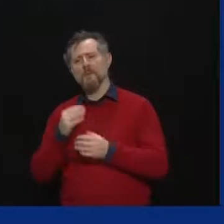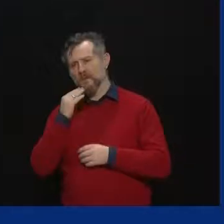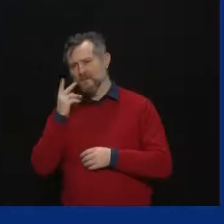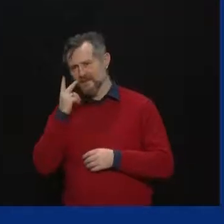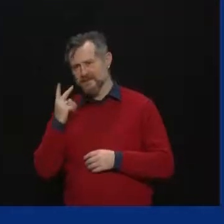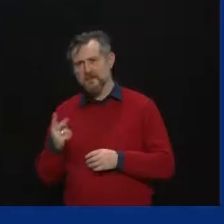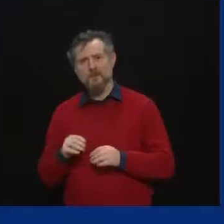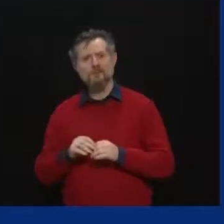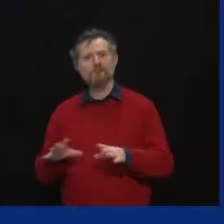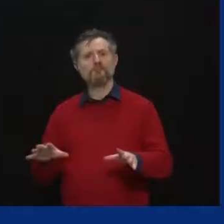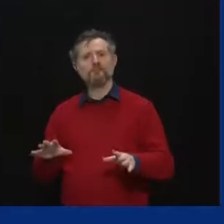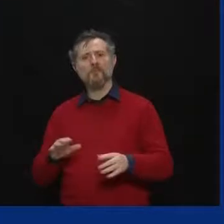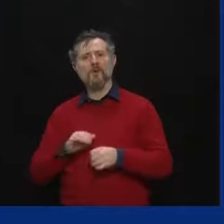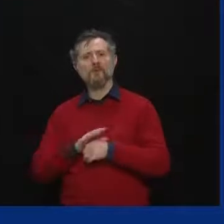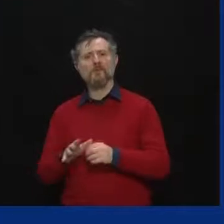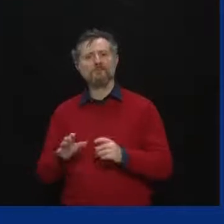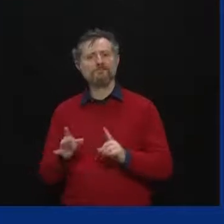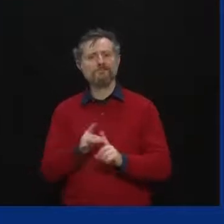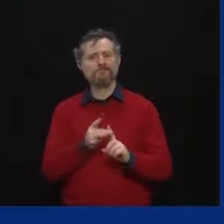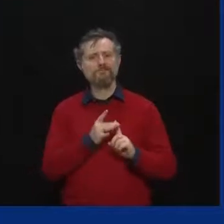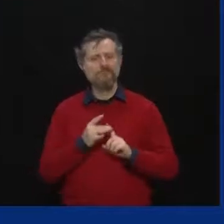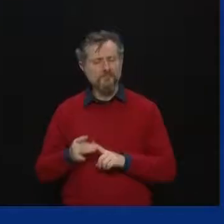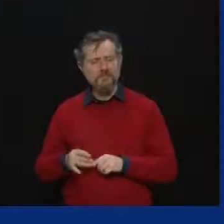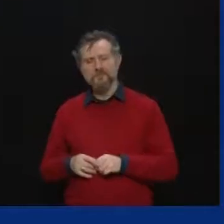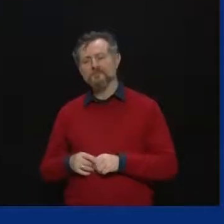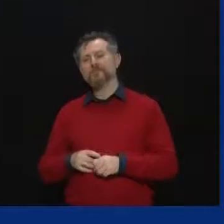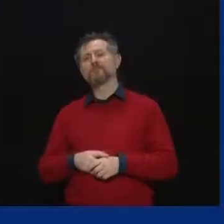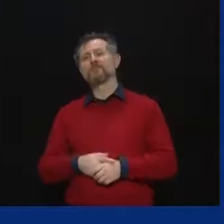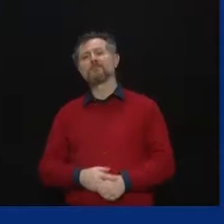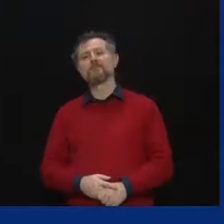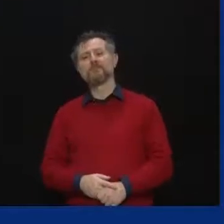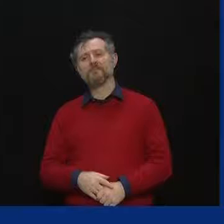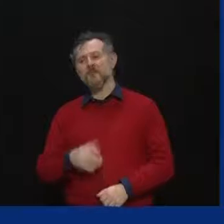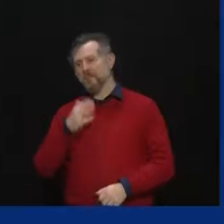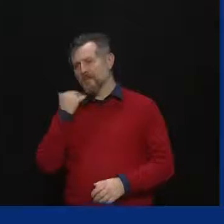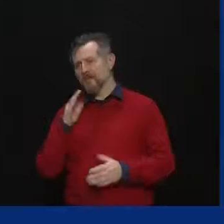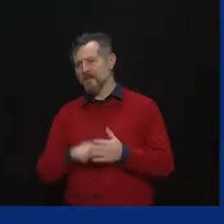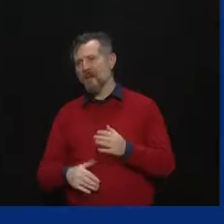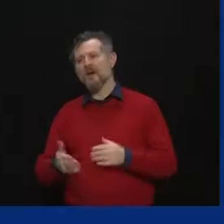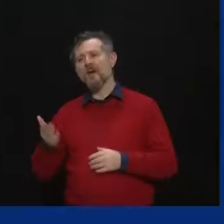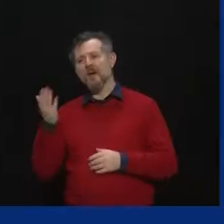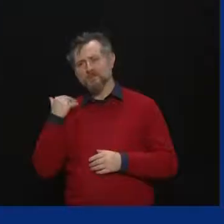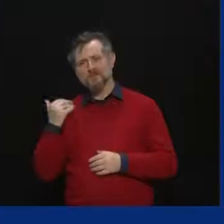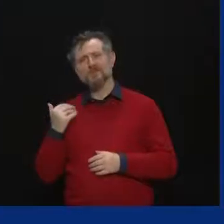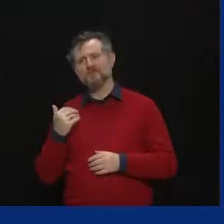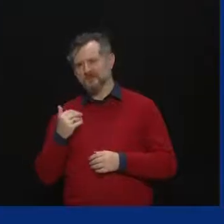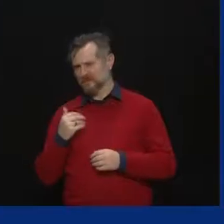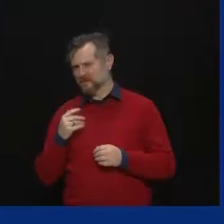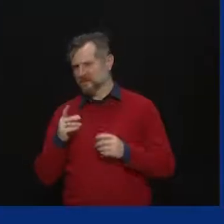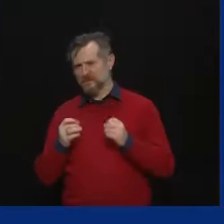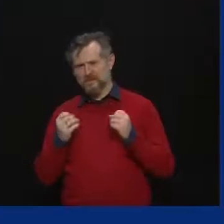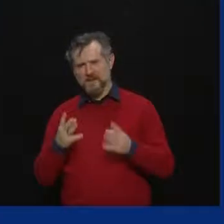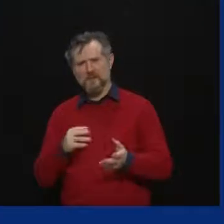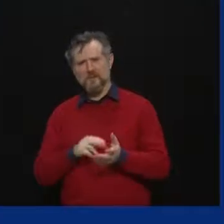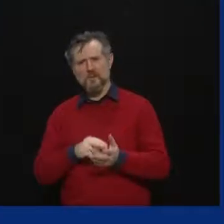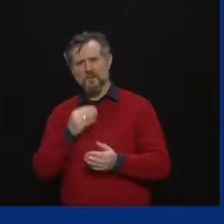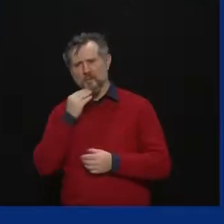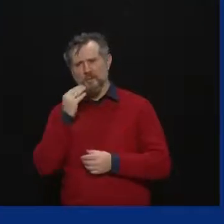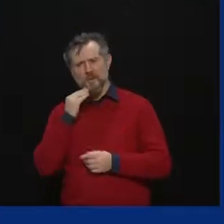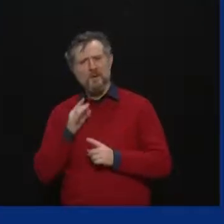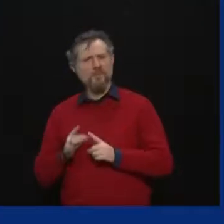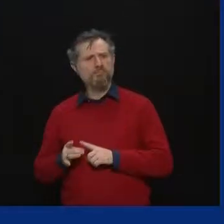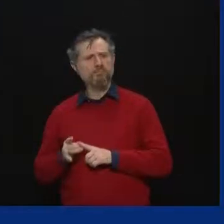outbreaks. Overall, the numbers are much lower than last year, but there are still a number of nursing homes that are